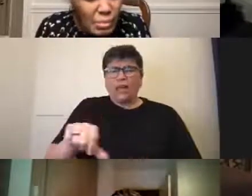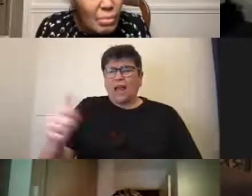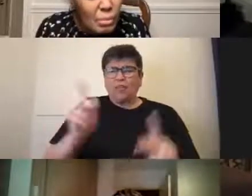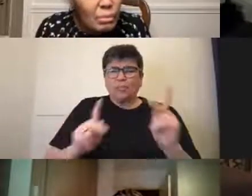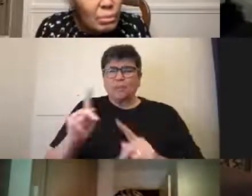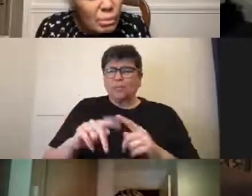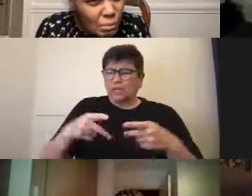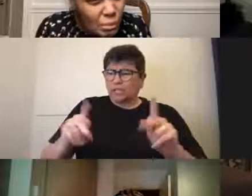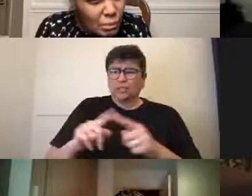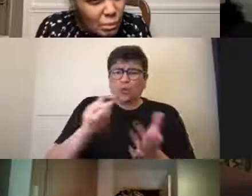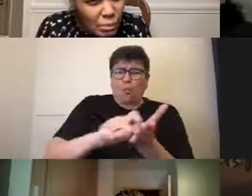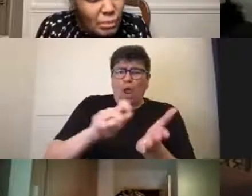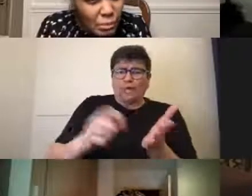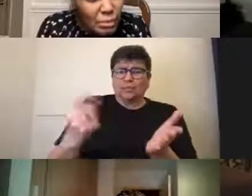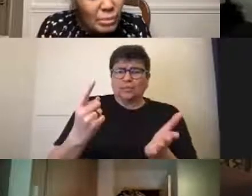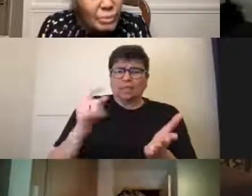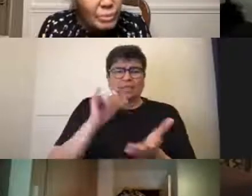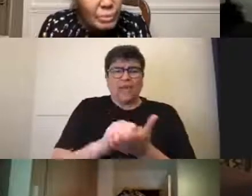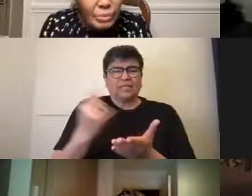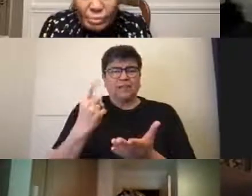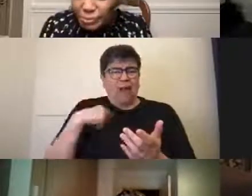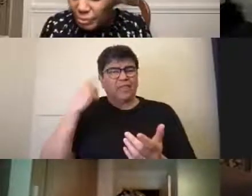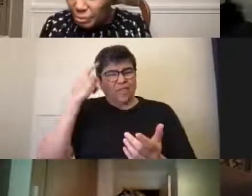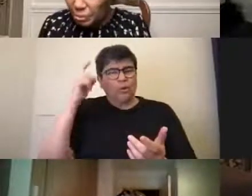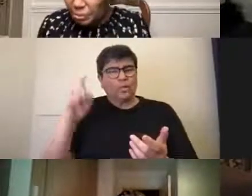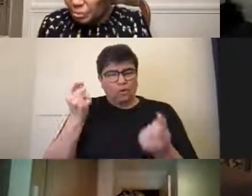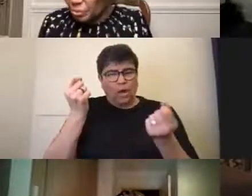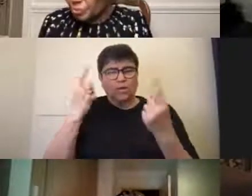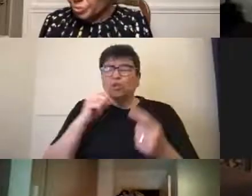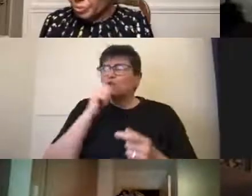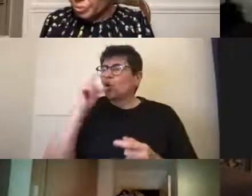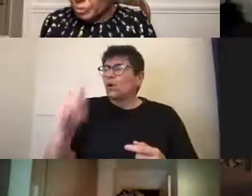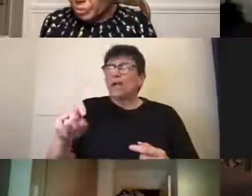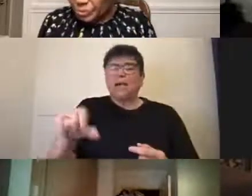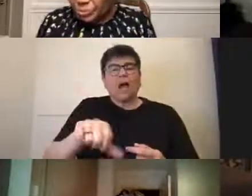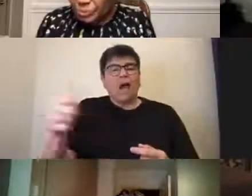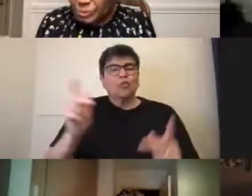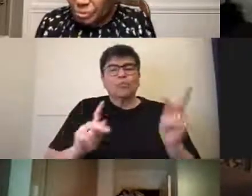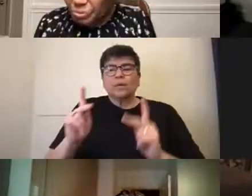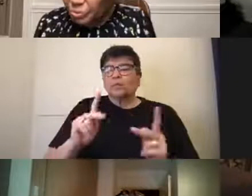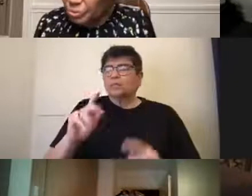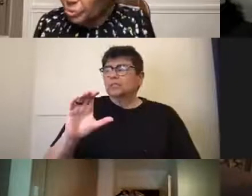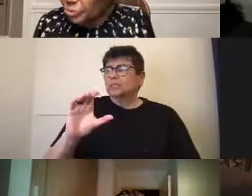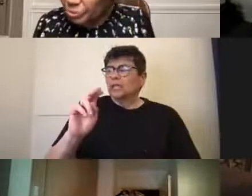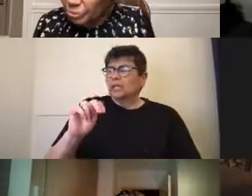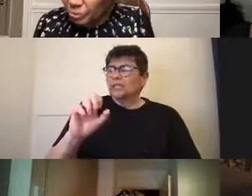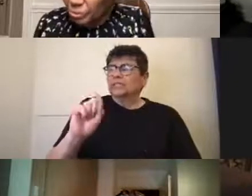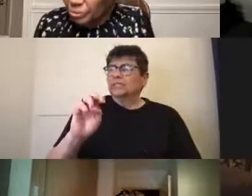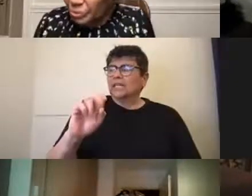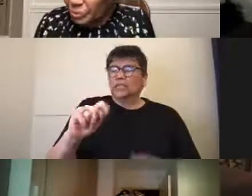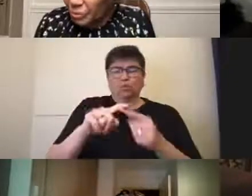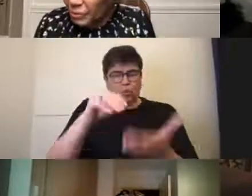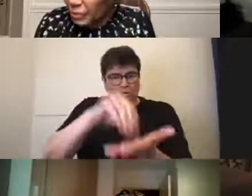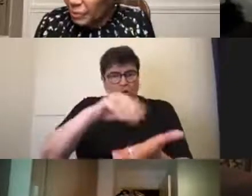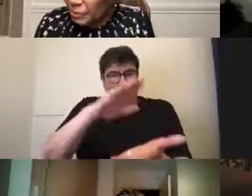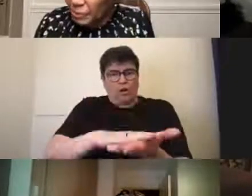to write something. Like this is what I think we need to understand. You don't need anybody's consent to write it. And there's